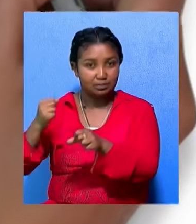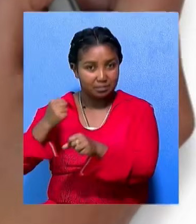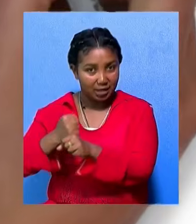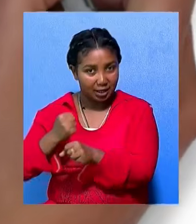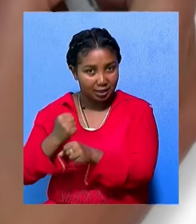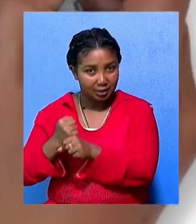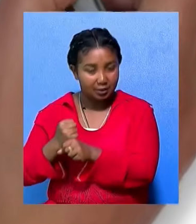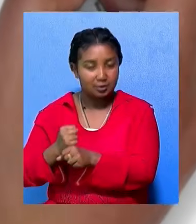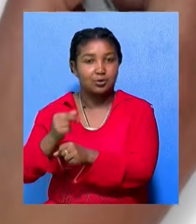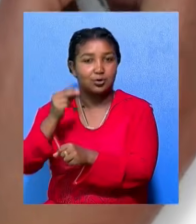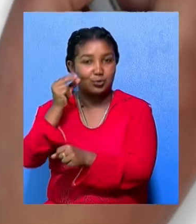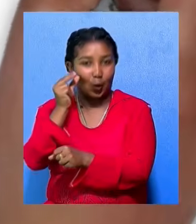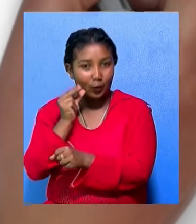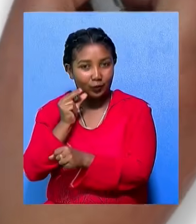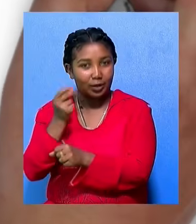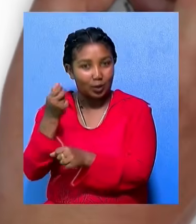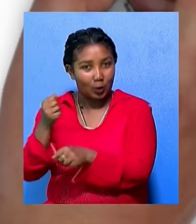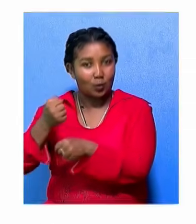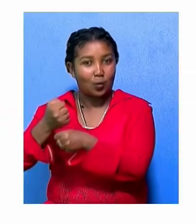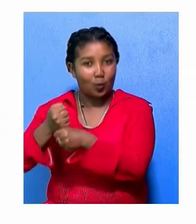coffee.